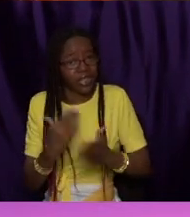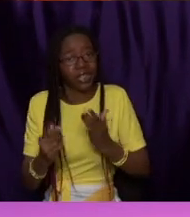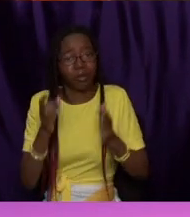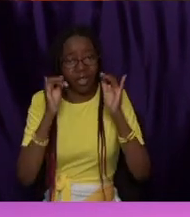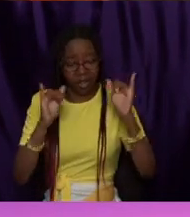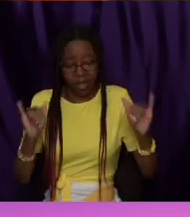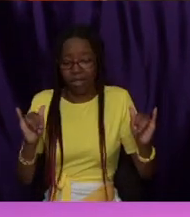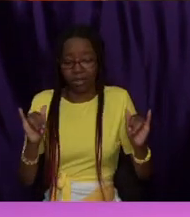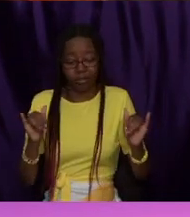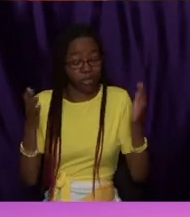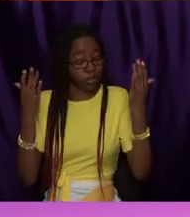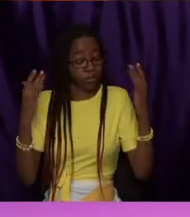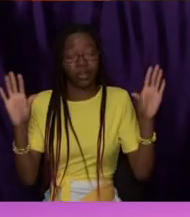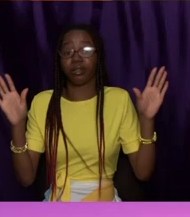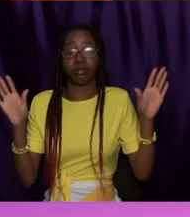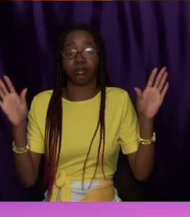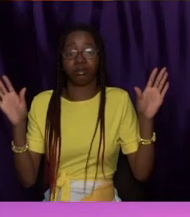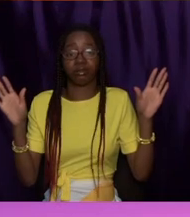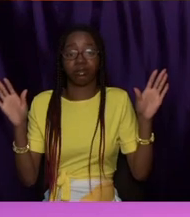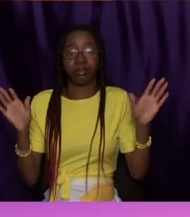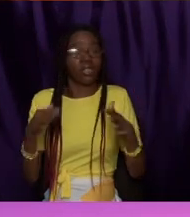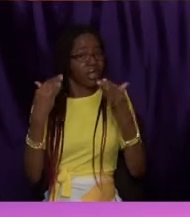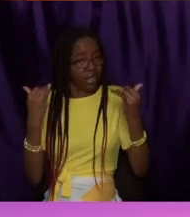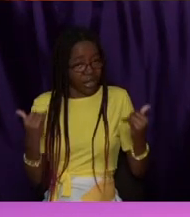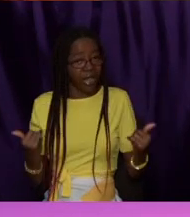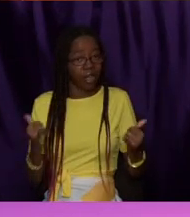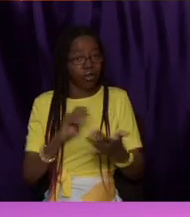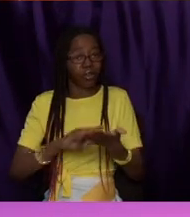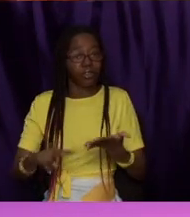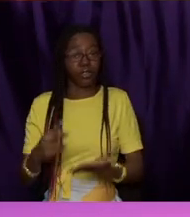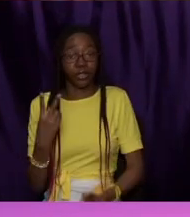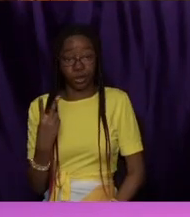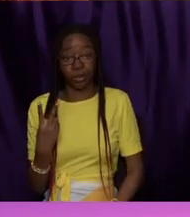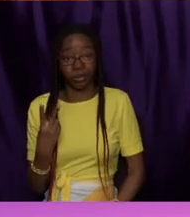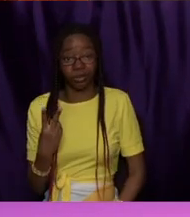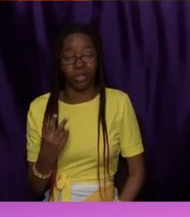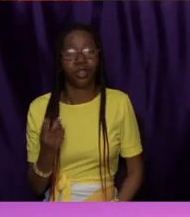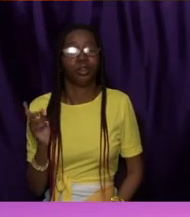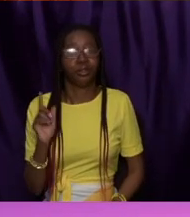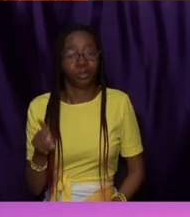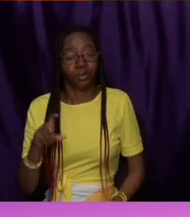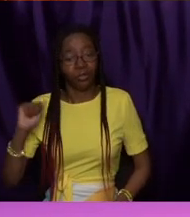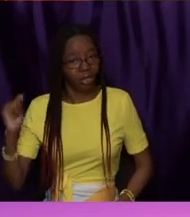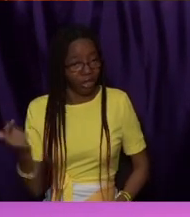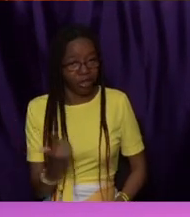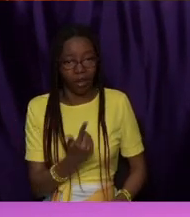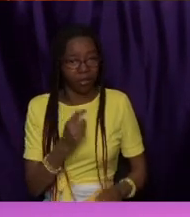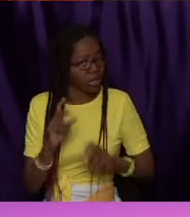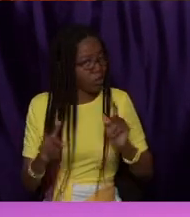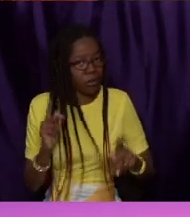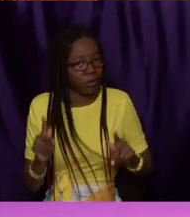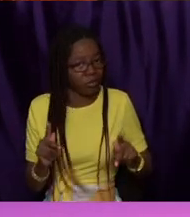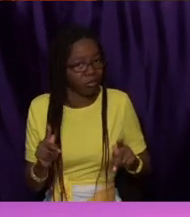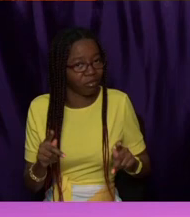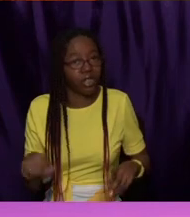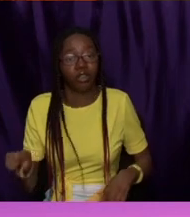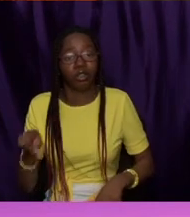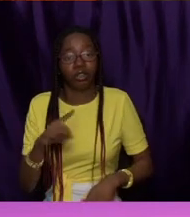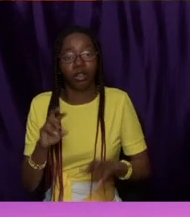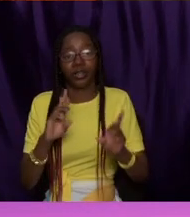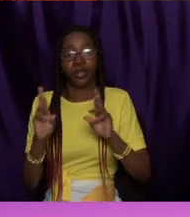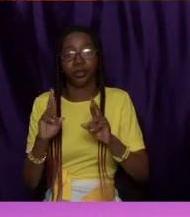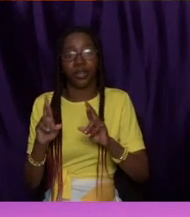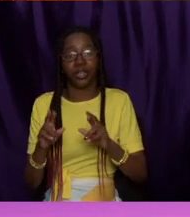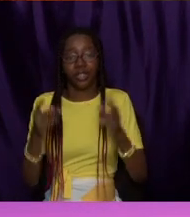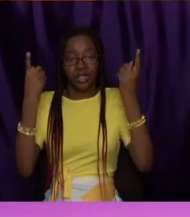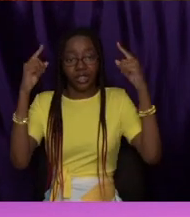holler, he's out of here. He said, now then, verse 2, you and all these people, y'all get ready to